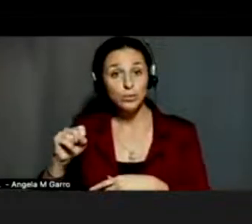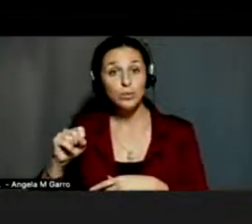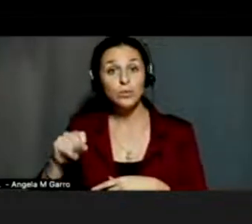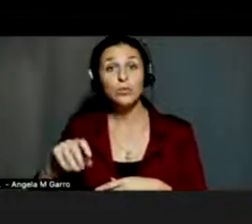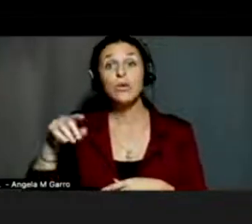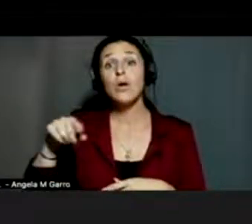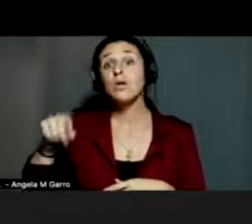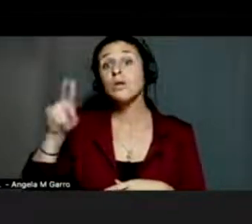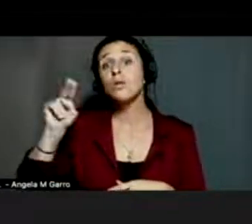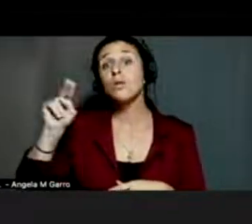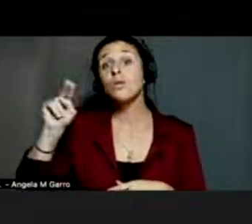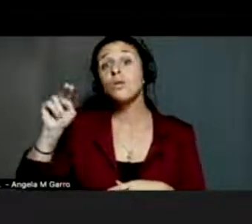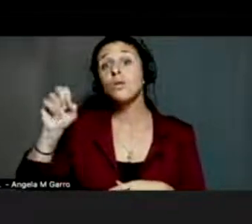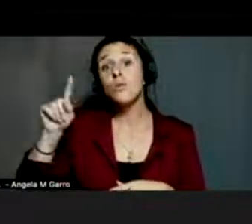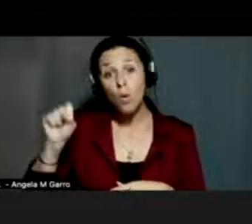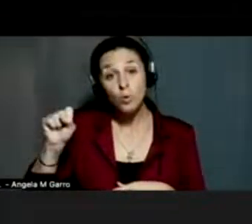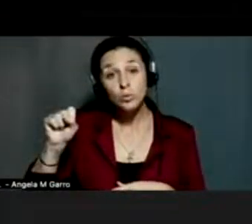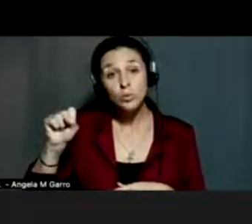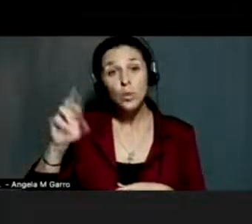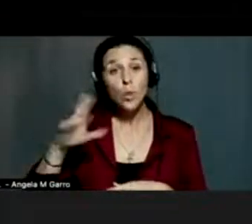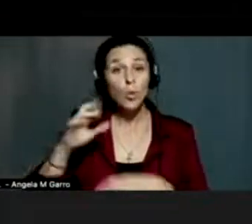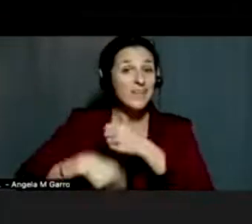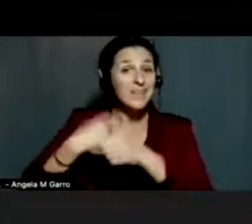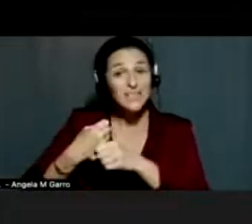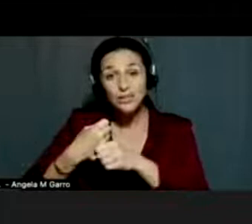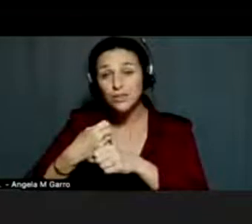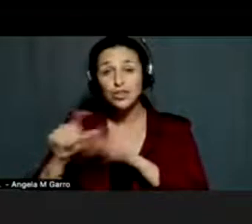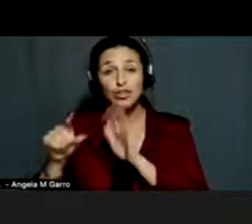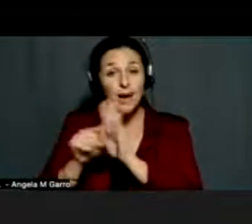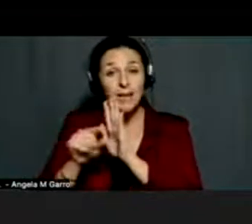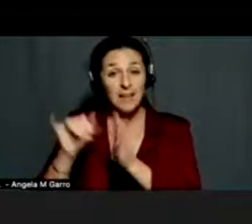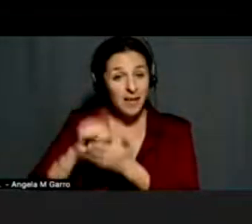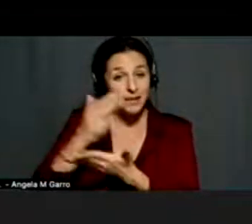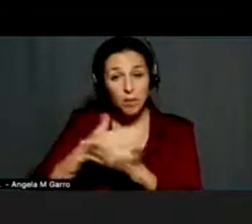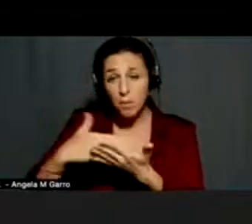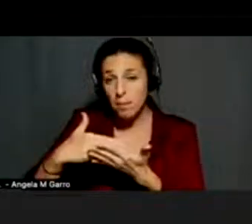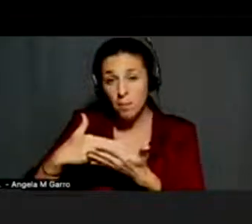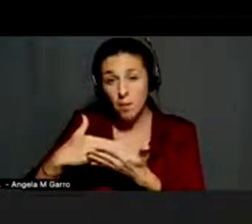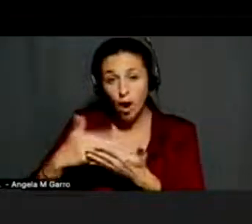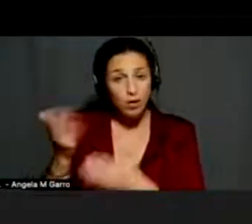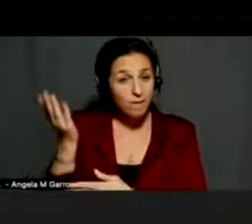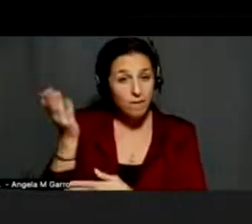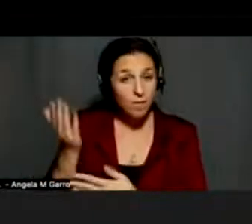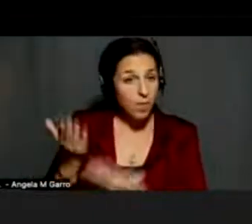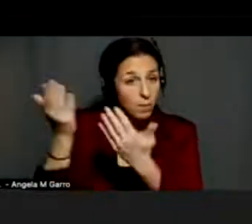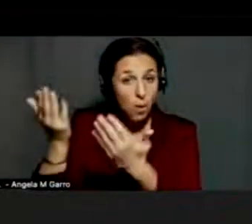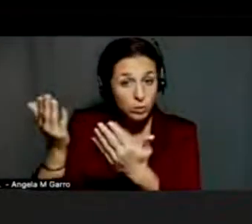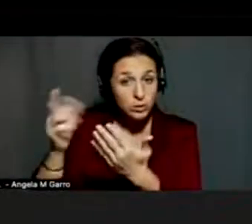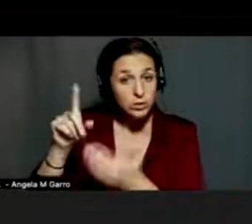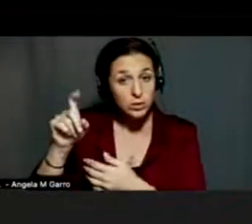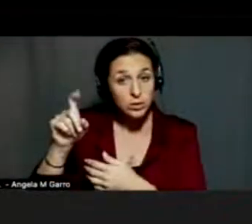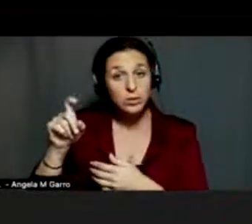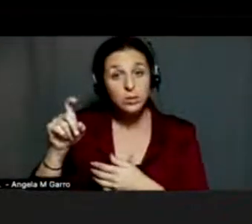middle school or the middle years grades, was that part of their proposal for what